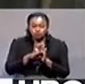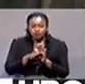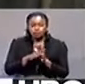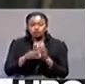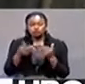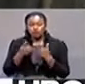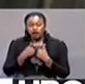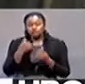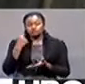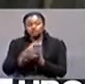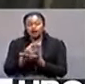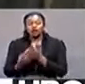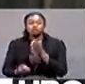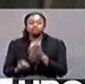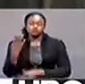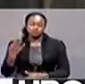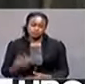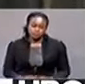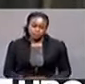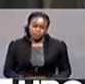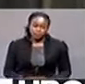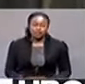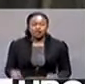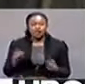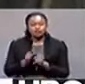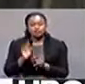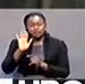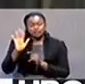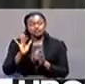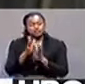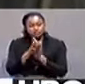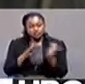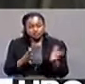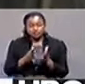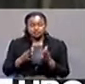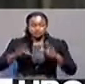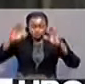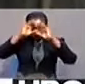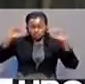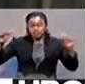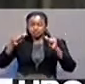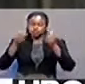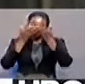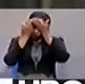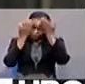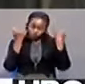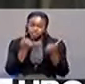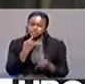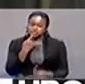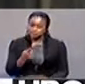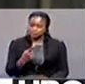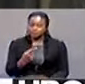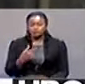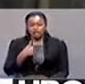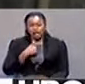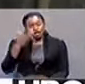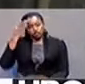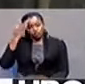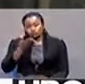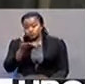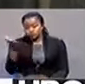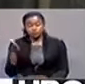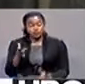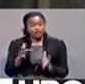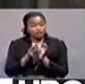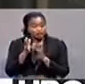this centenary bank. And His Excellency then, President Obote, this is what he said: "I know you Catholics.